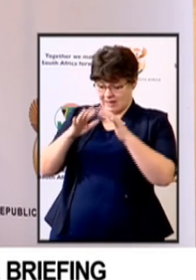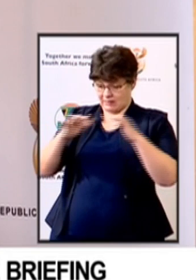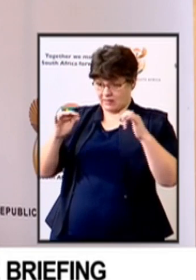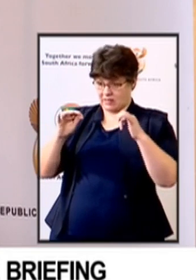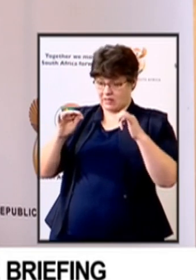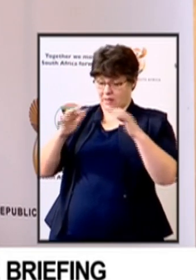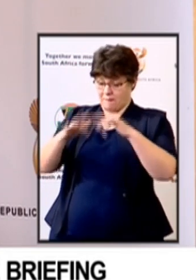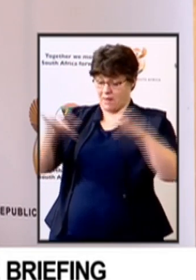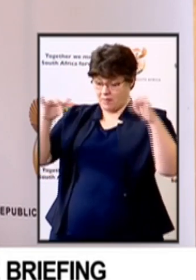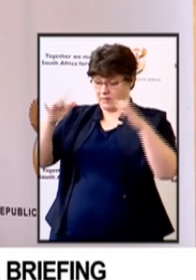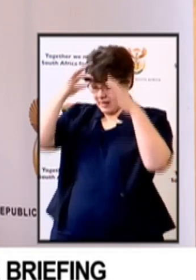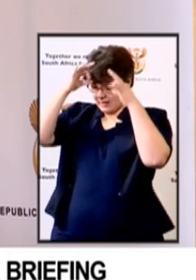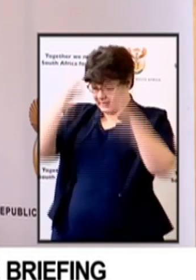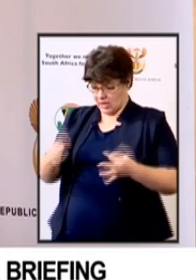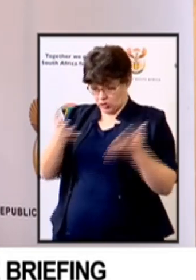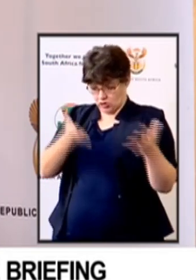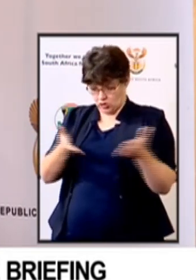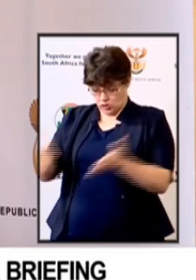relation to